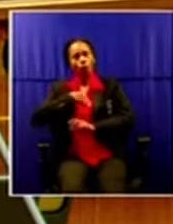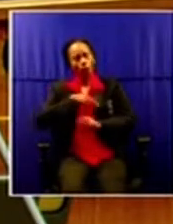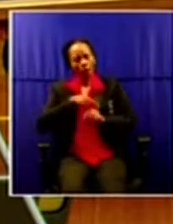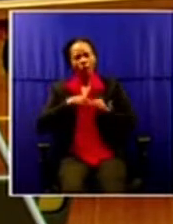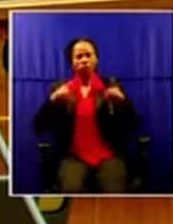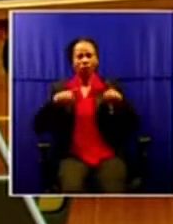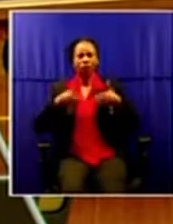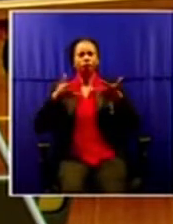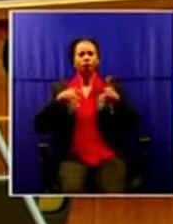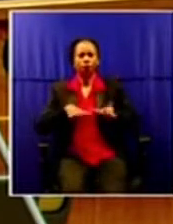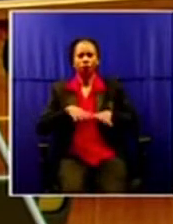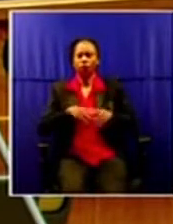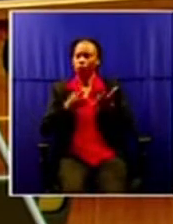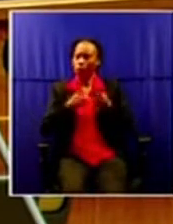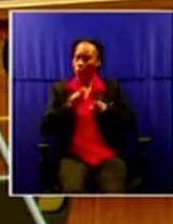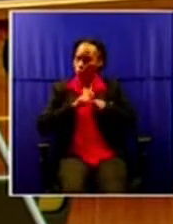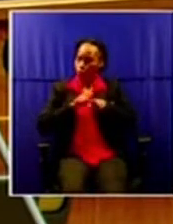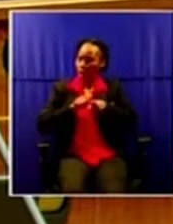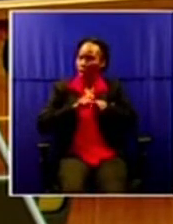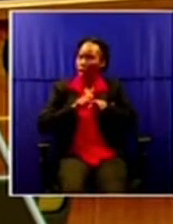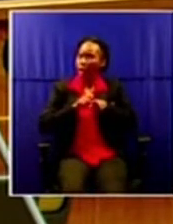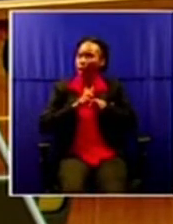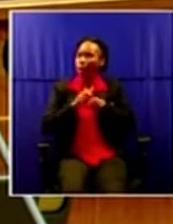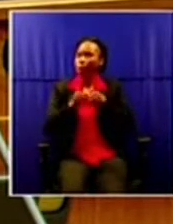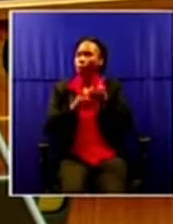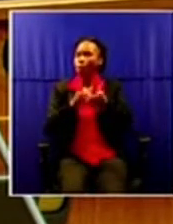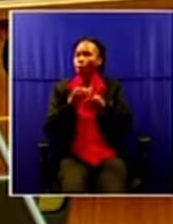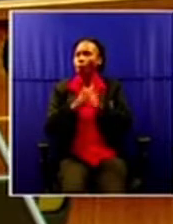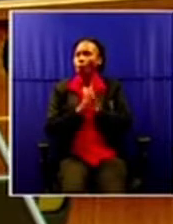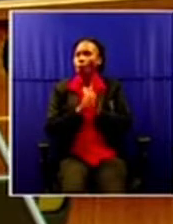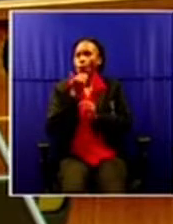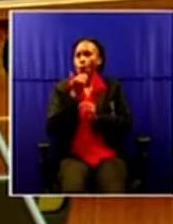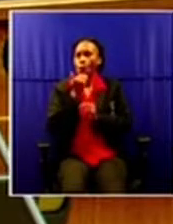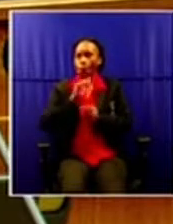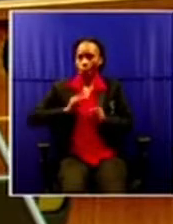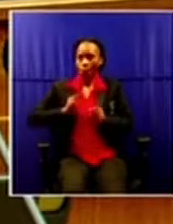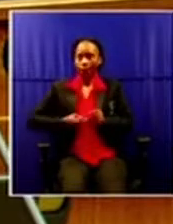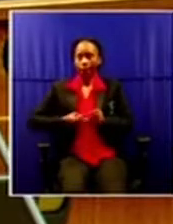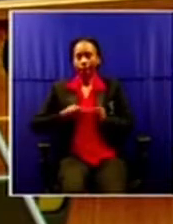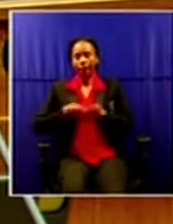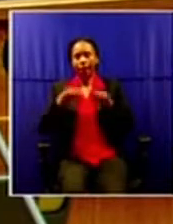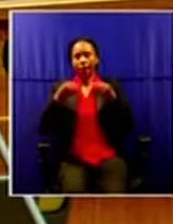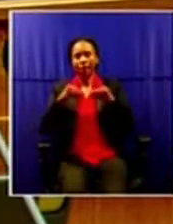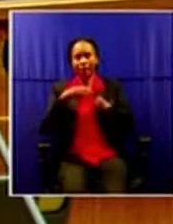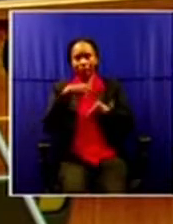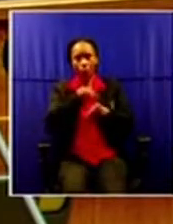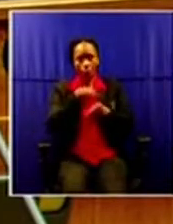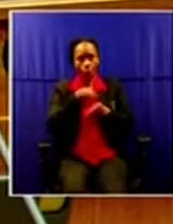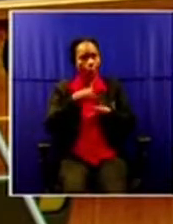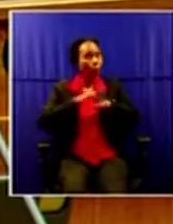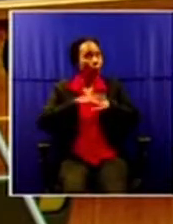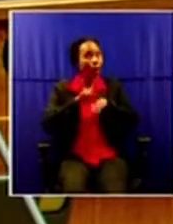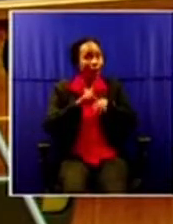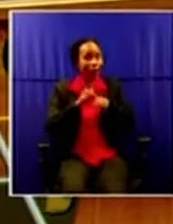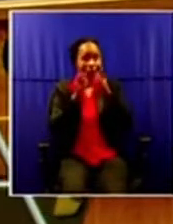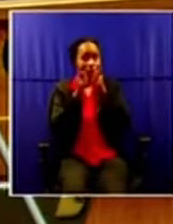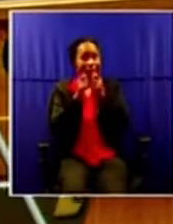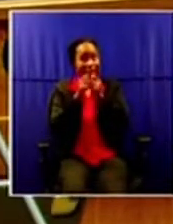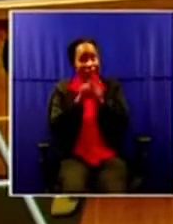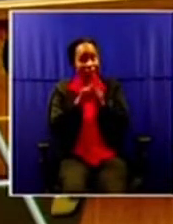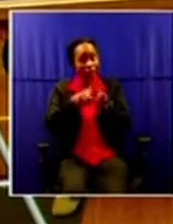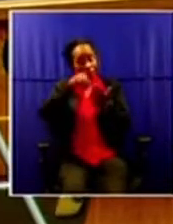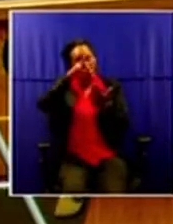the training process of women entrepreneurs in financial literacy, accessing